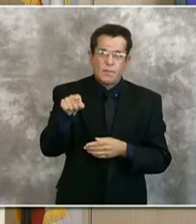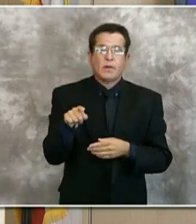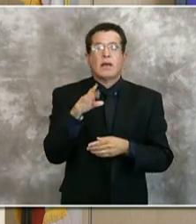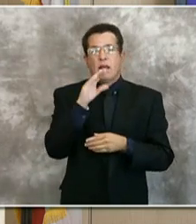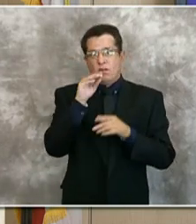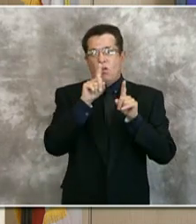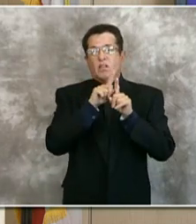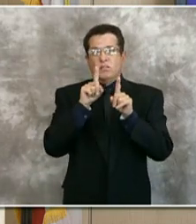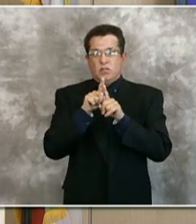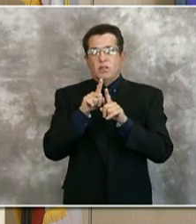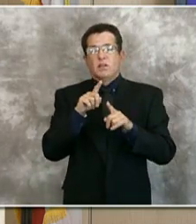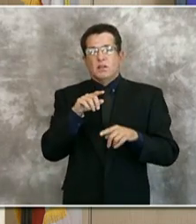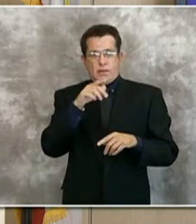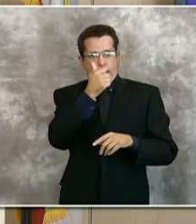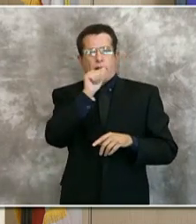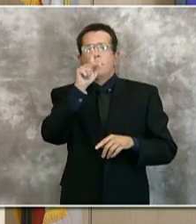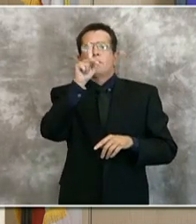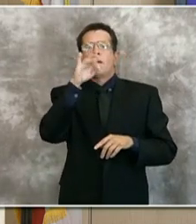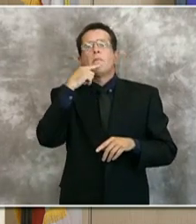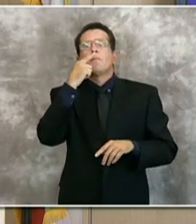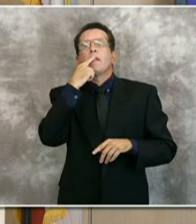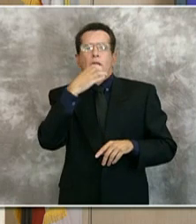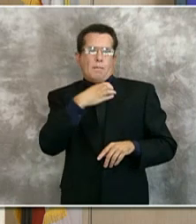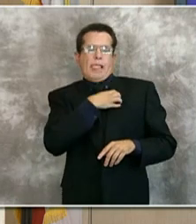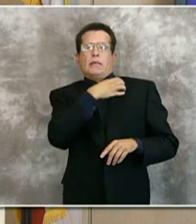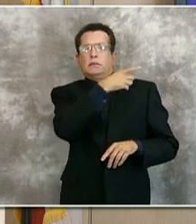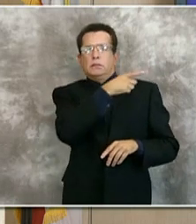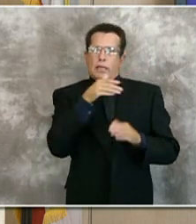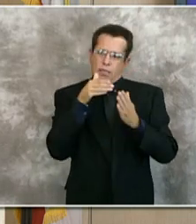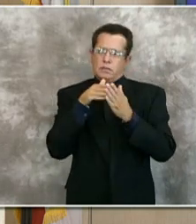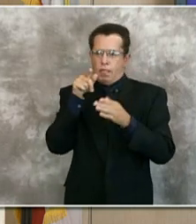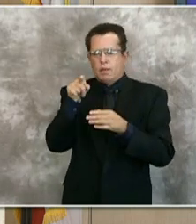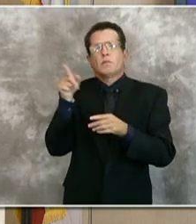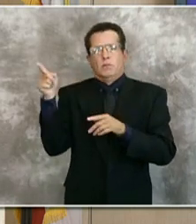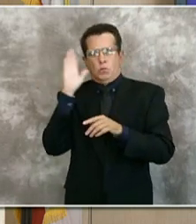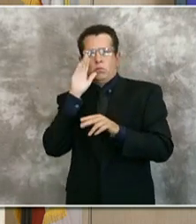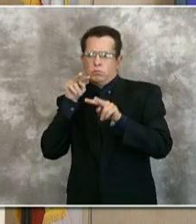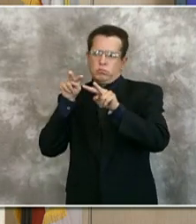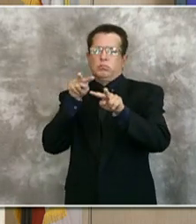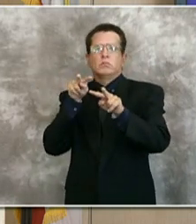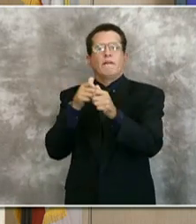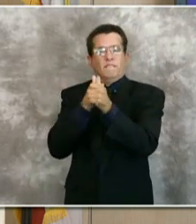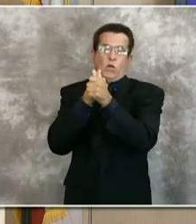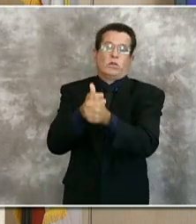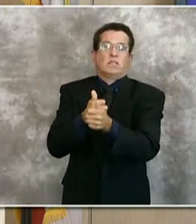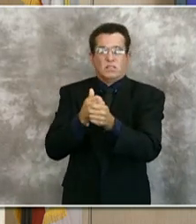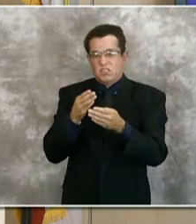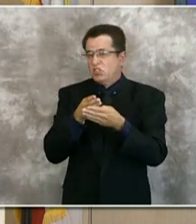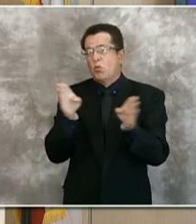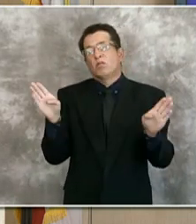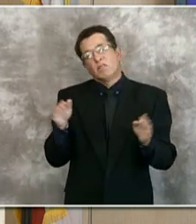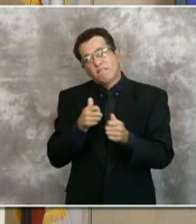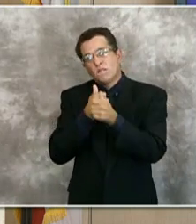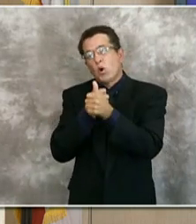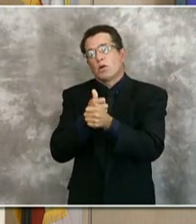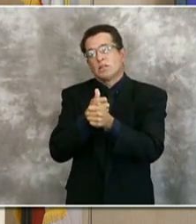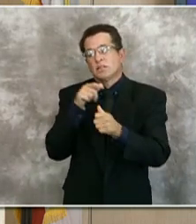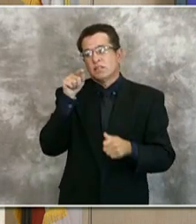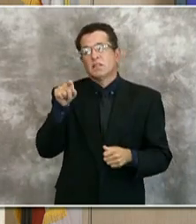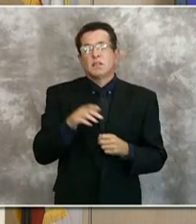also address public complaints and ensure compliance and enforcement. This is not going to be the